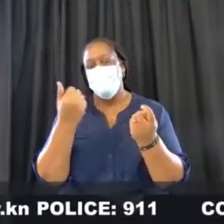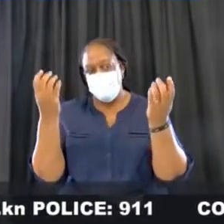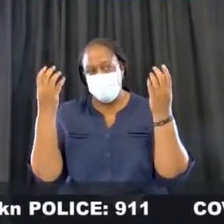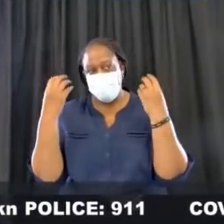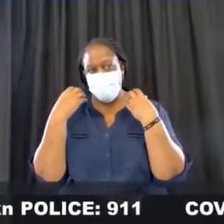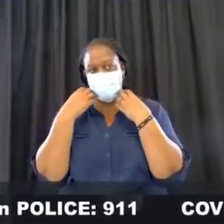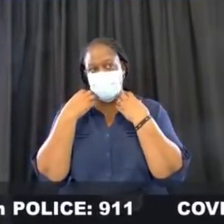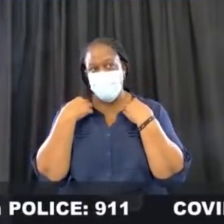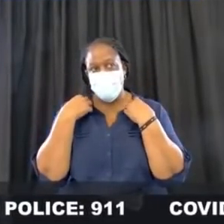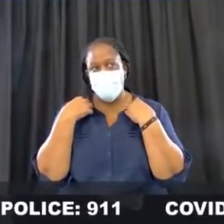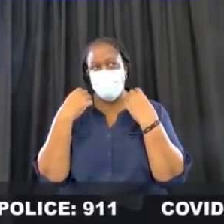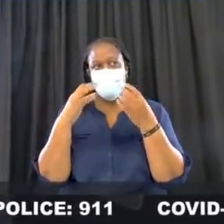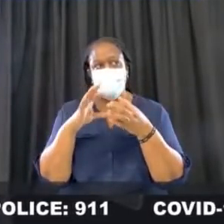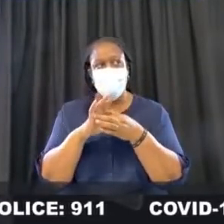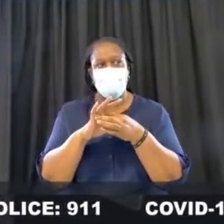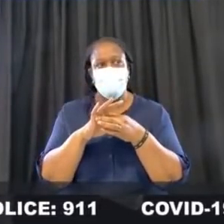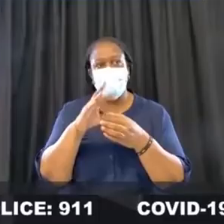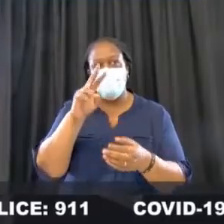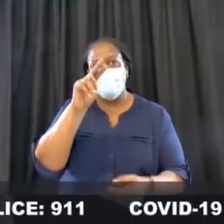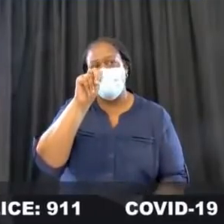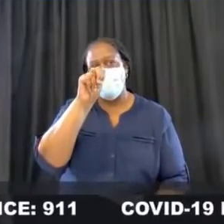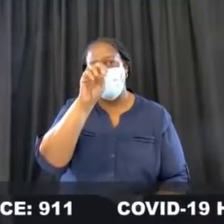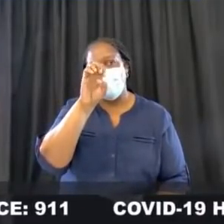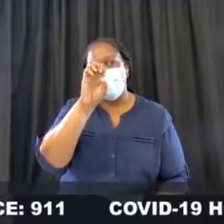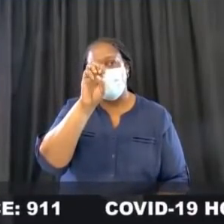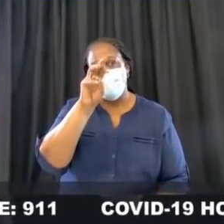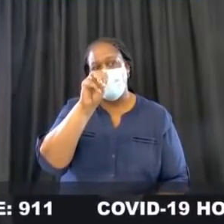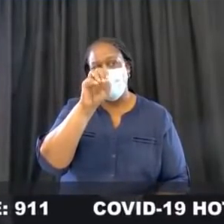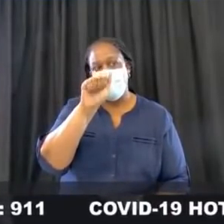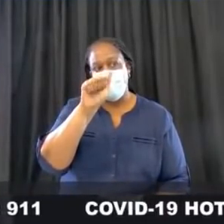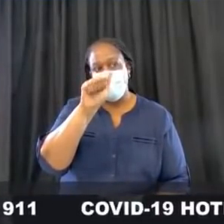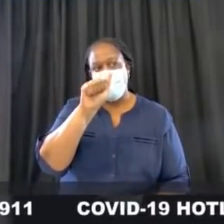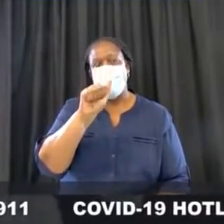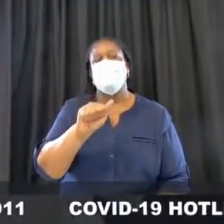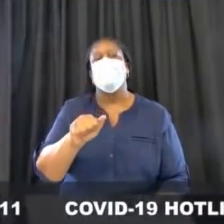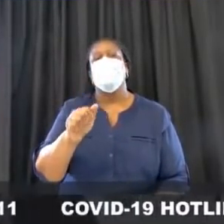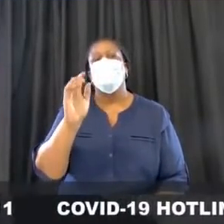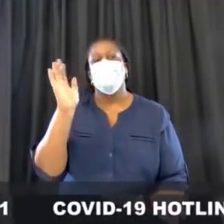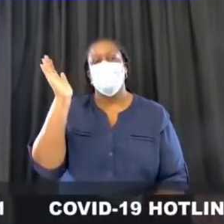Abdias Samuel, to give us his presentation.